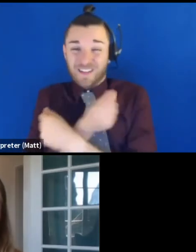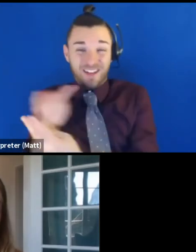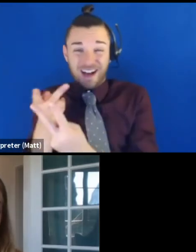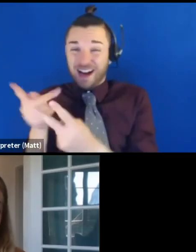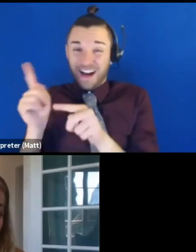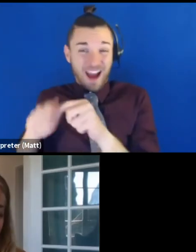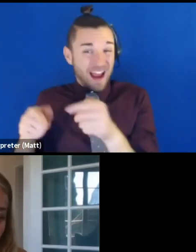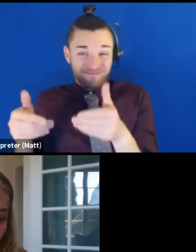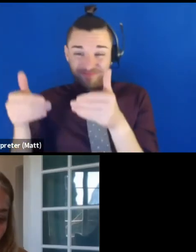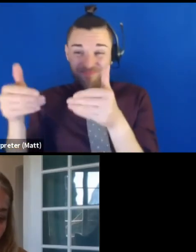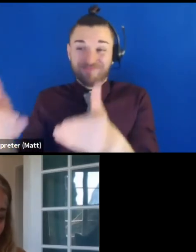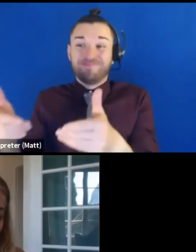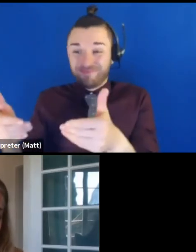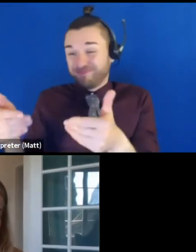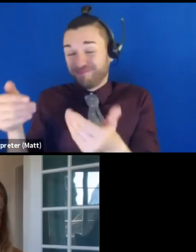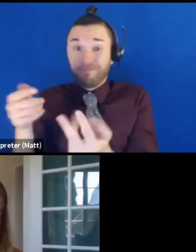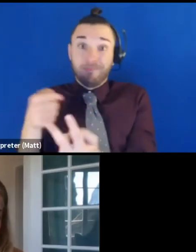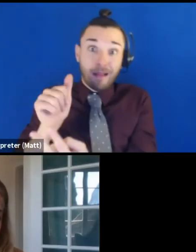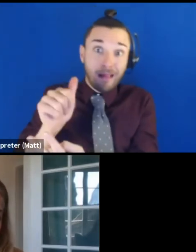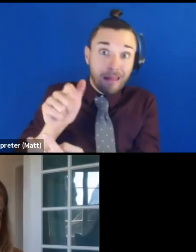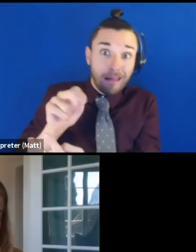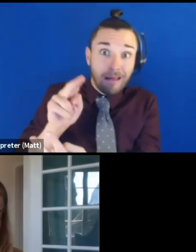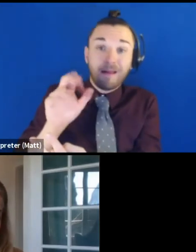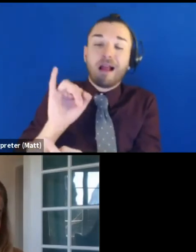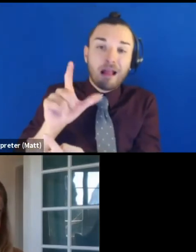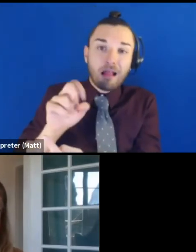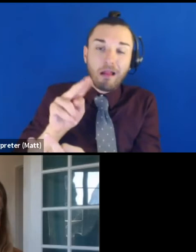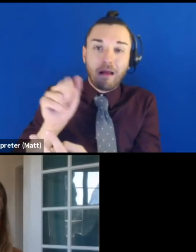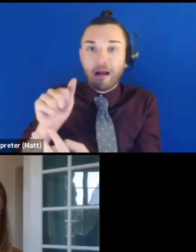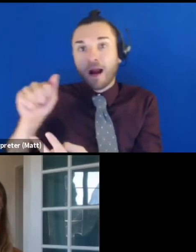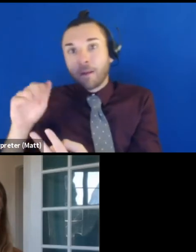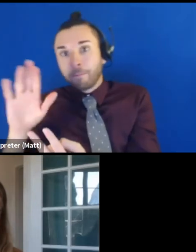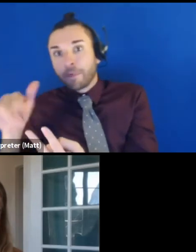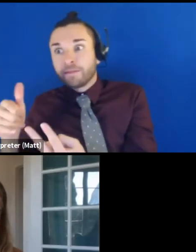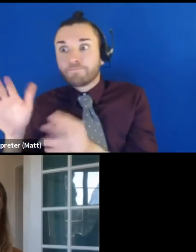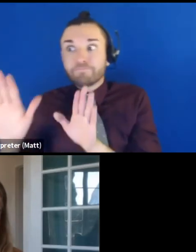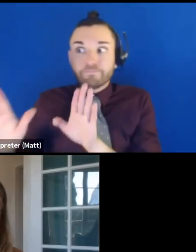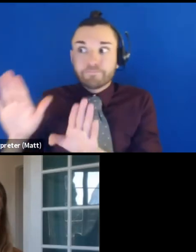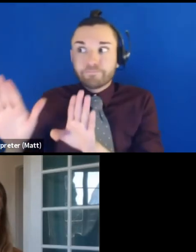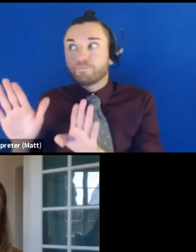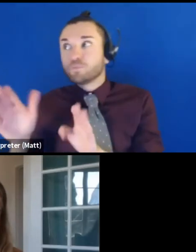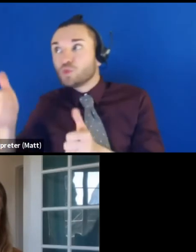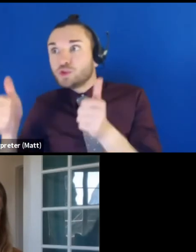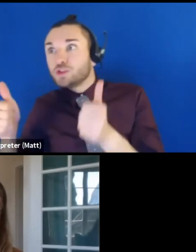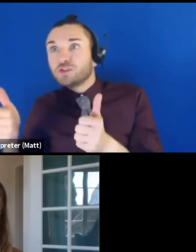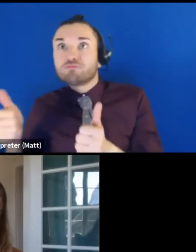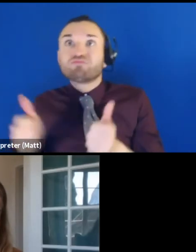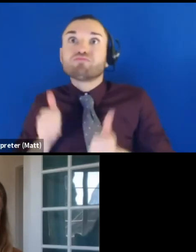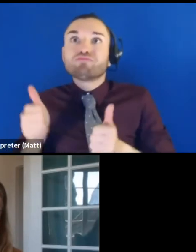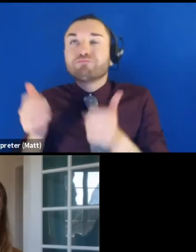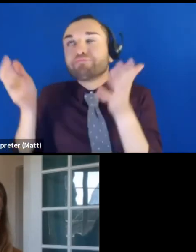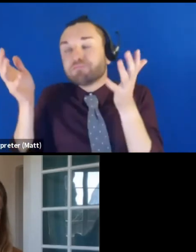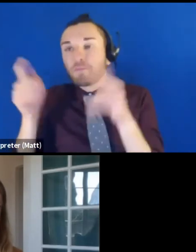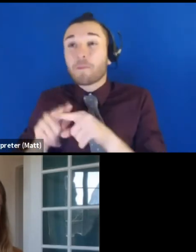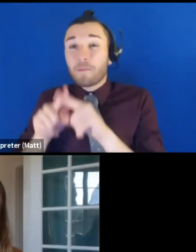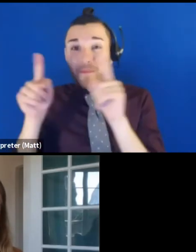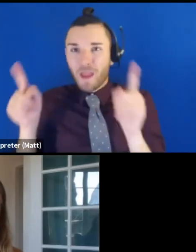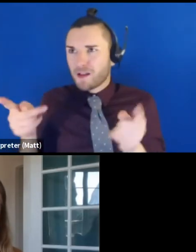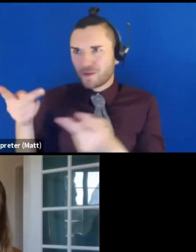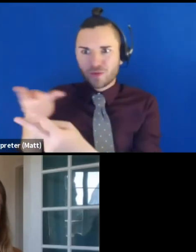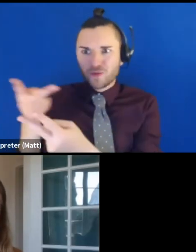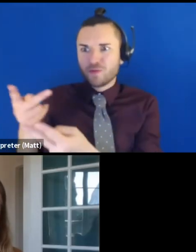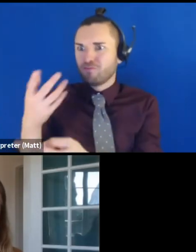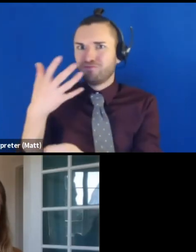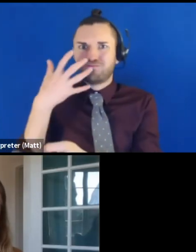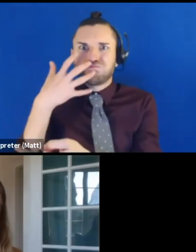on the part of Alana for Abby. But the thing is, there's no question in that show. I mean, it was exciting to see women on the air who are gorgeous and hot in